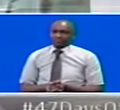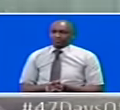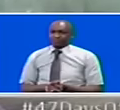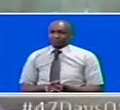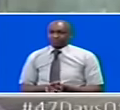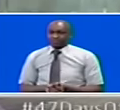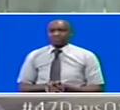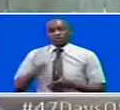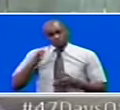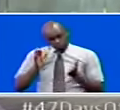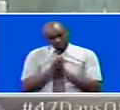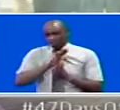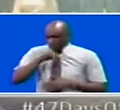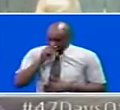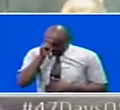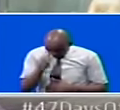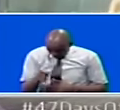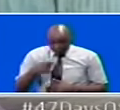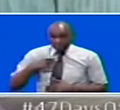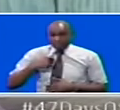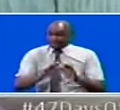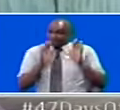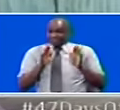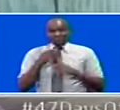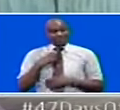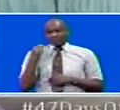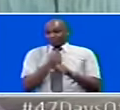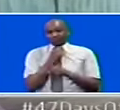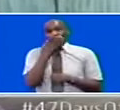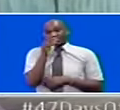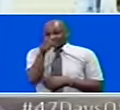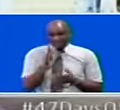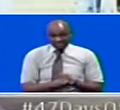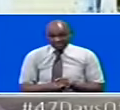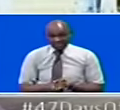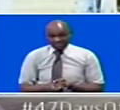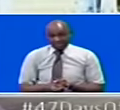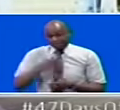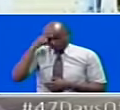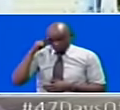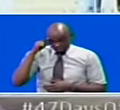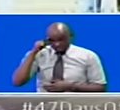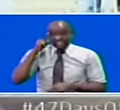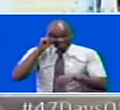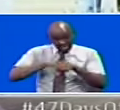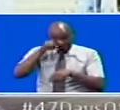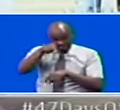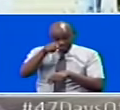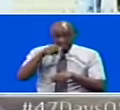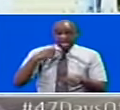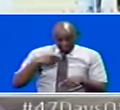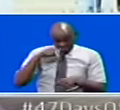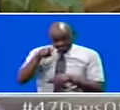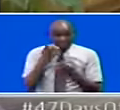With due respect, I would wish to abstain from answering that question, because during that period under